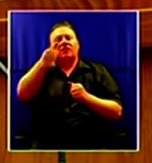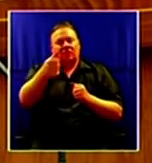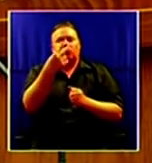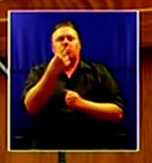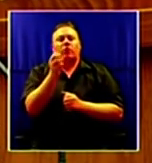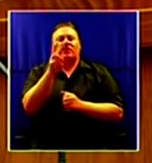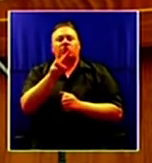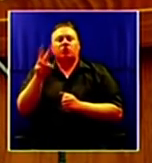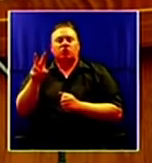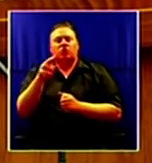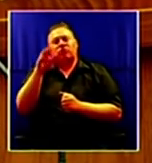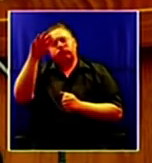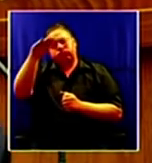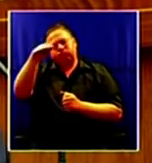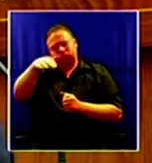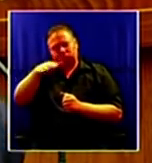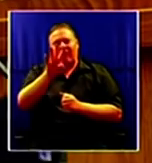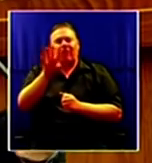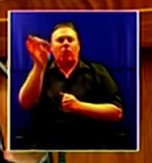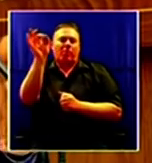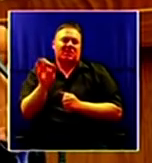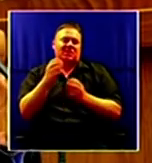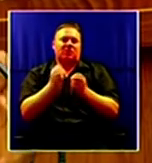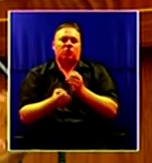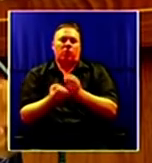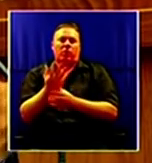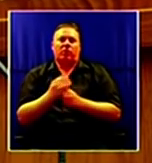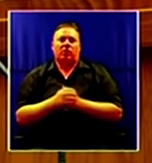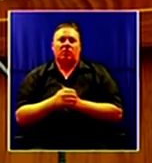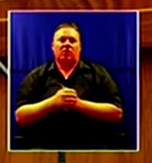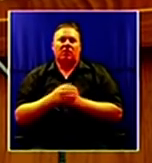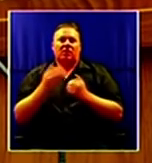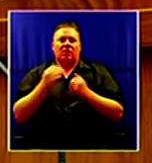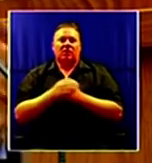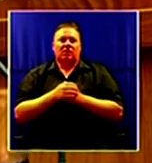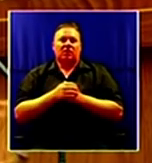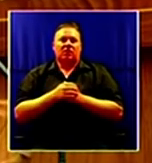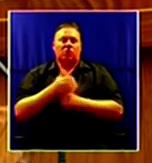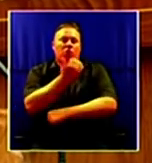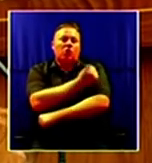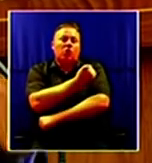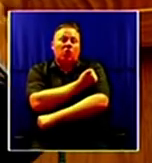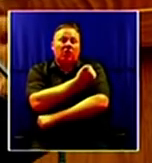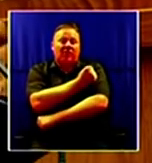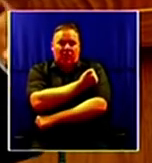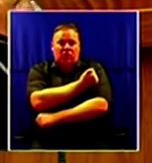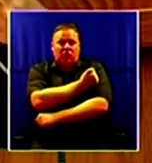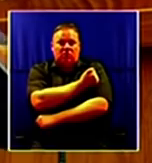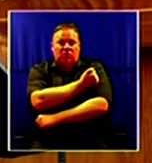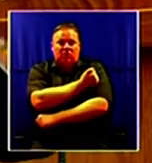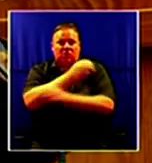2022. Spurred on by the expected rollout of the COVID-19 vaccines throughout the world and